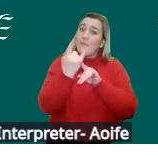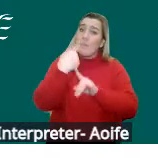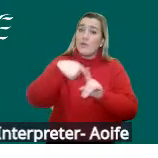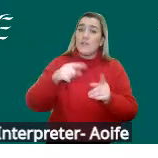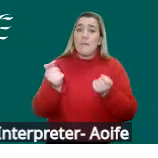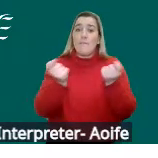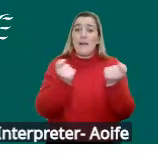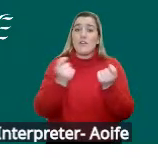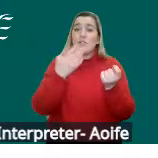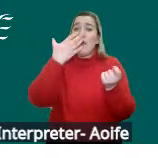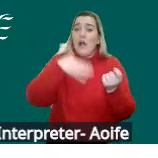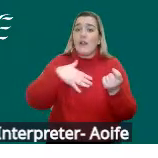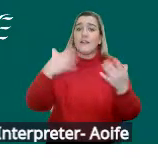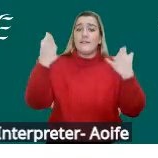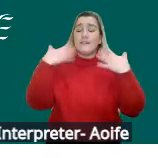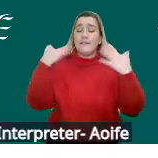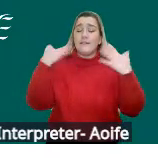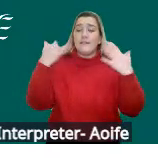moment.